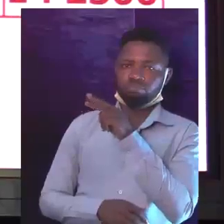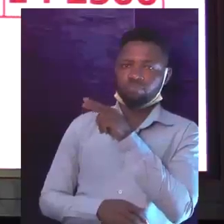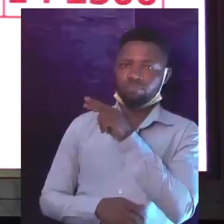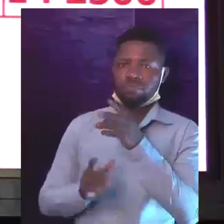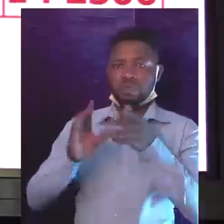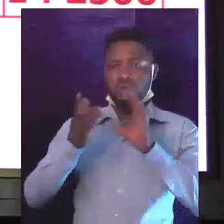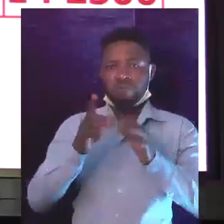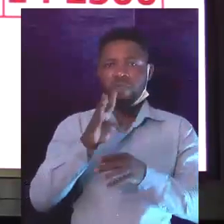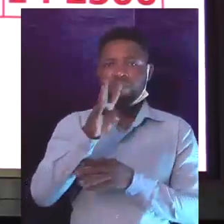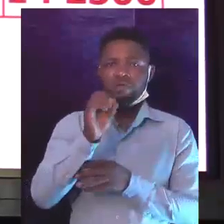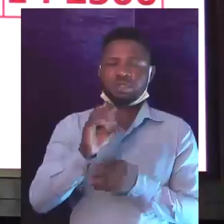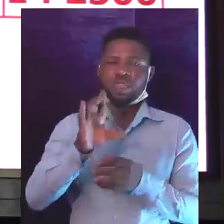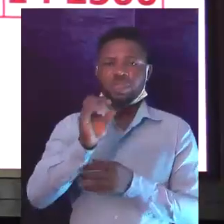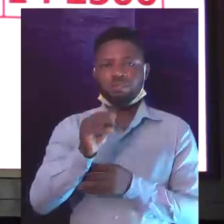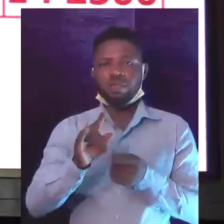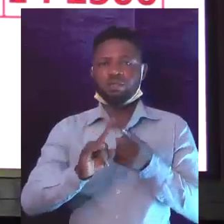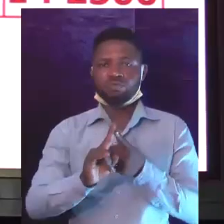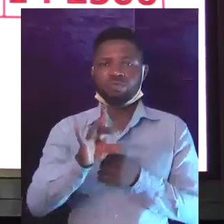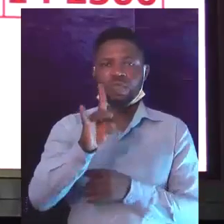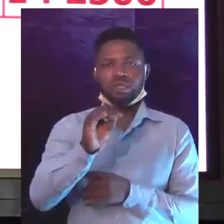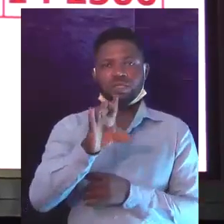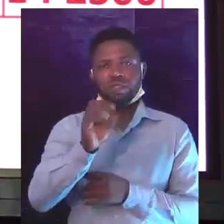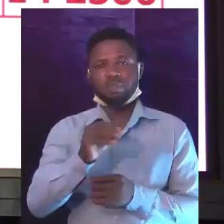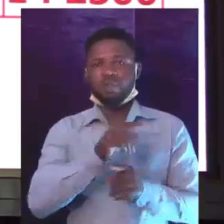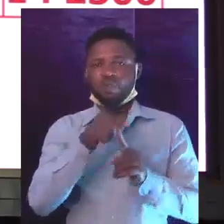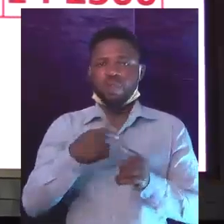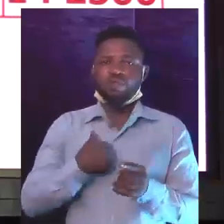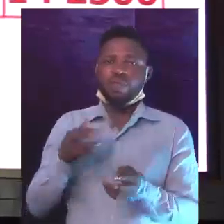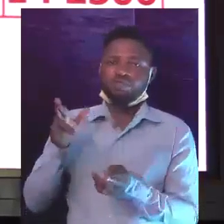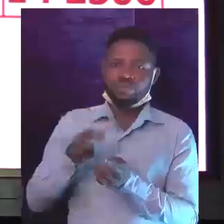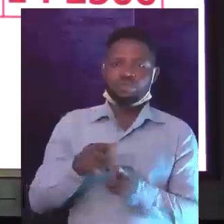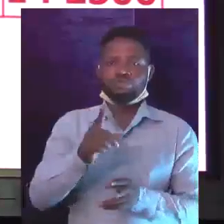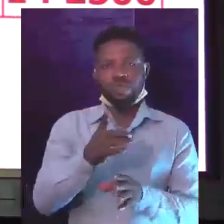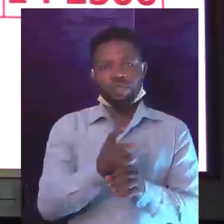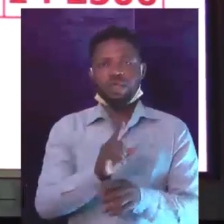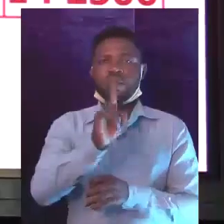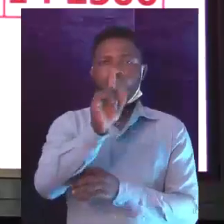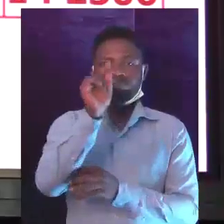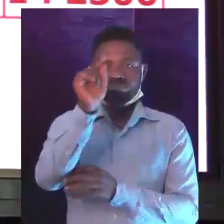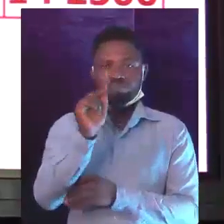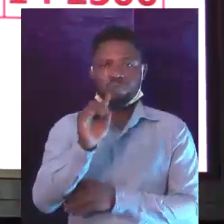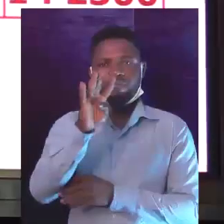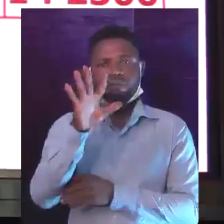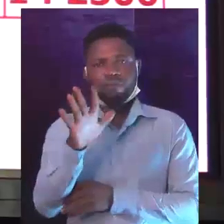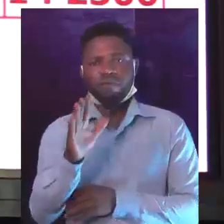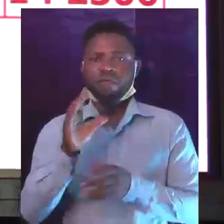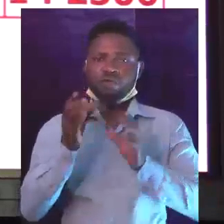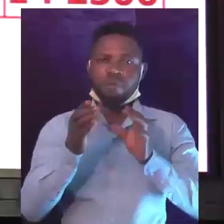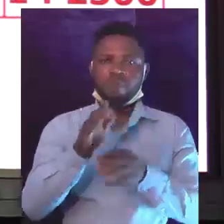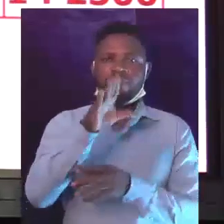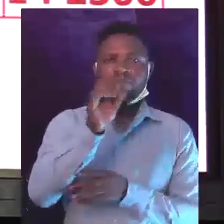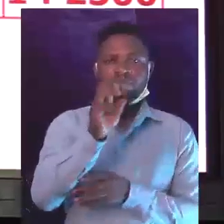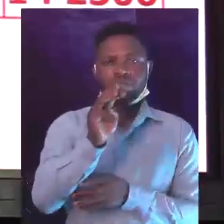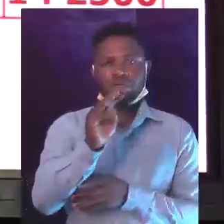to 1,800 centimeter, by the time we reduce to the lowest terms, we get 1 to 45. Now, comparing 50 centimeter